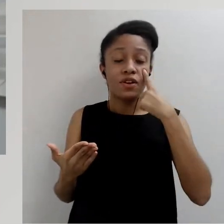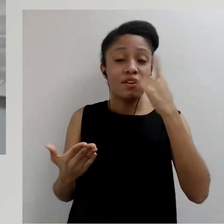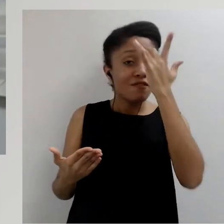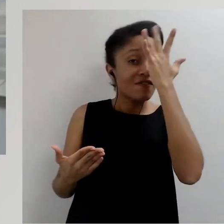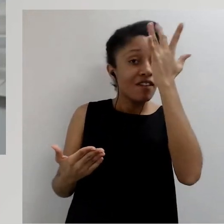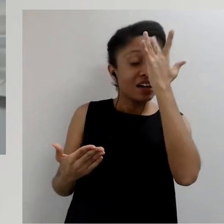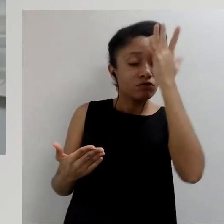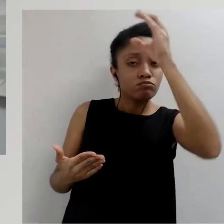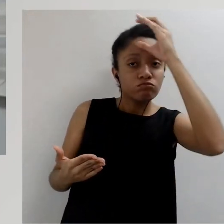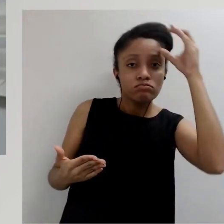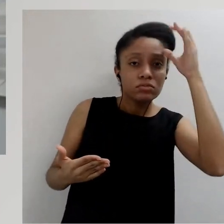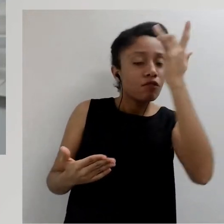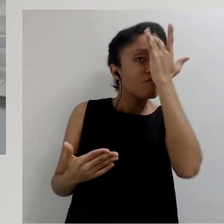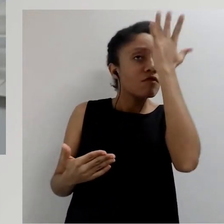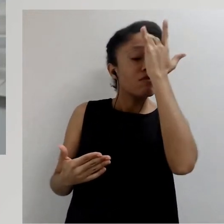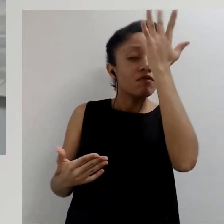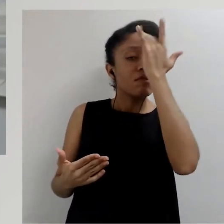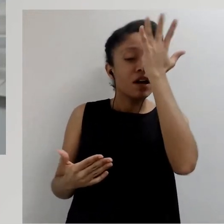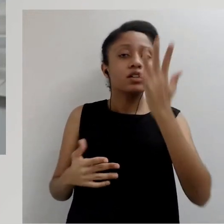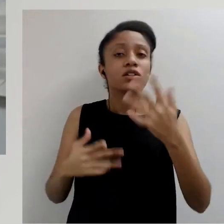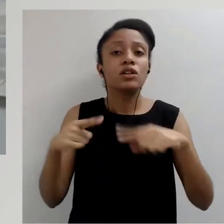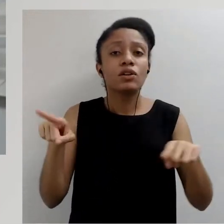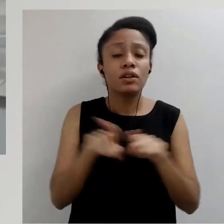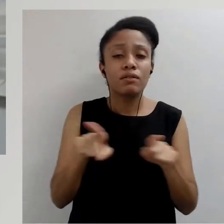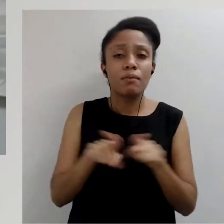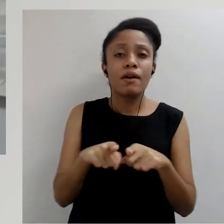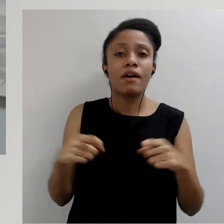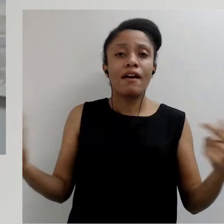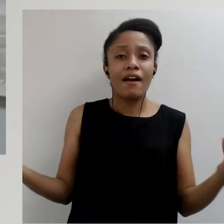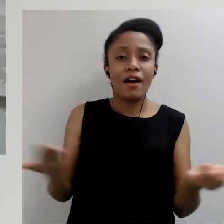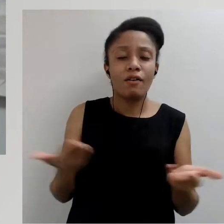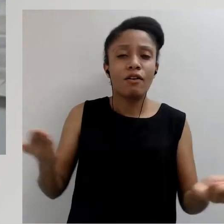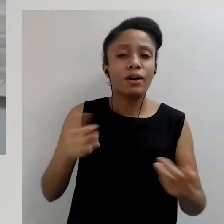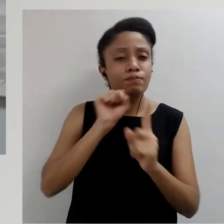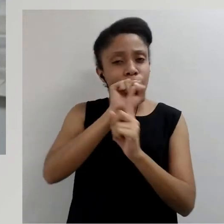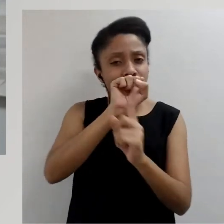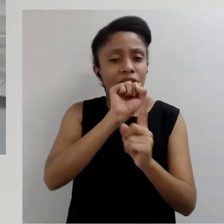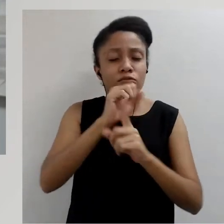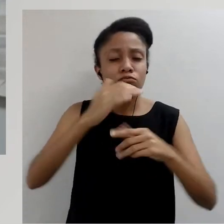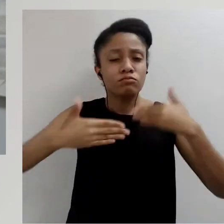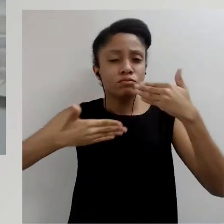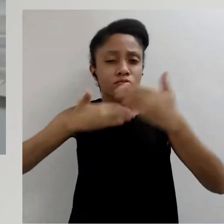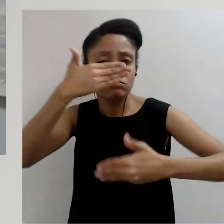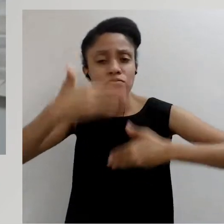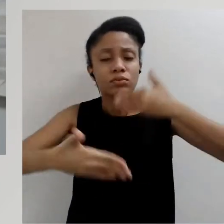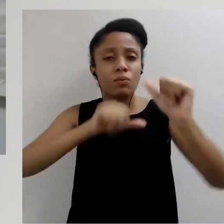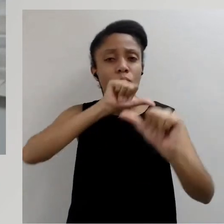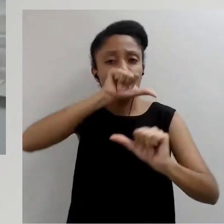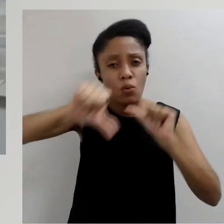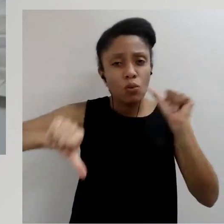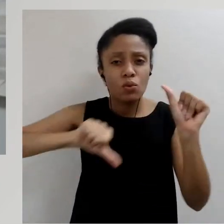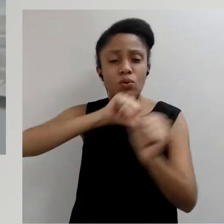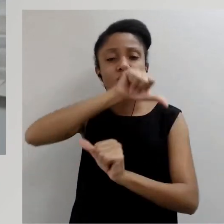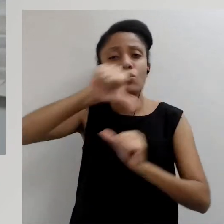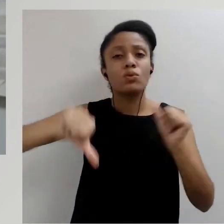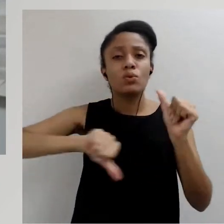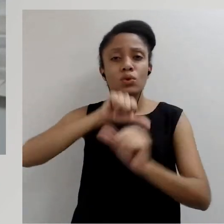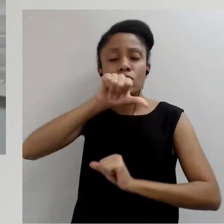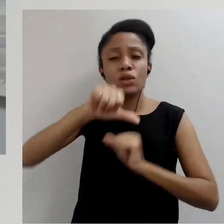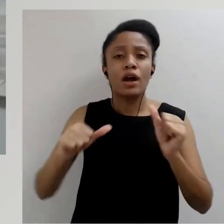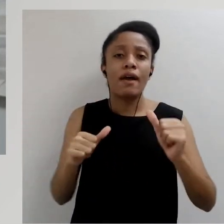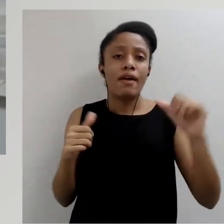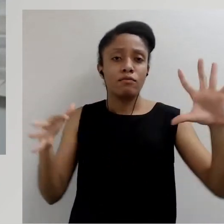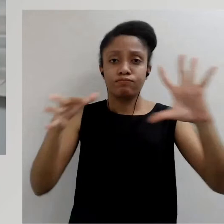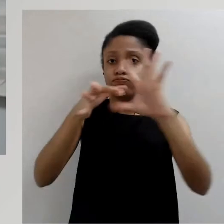platform, and I believe that the market's going through this way to try